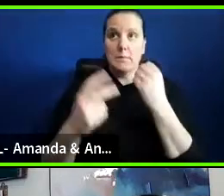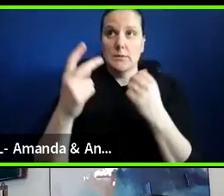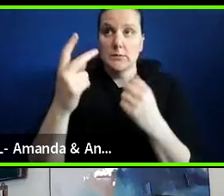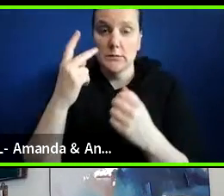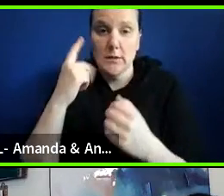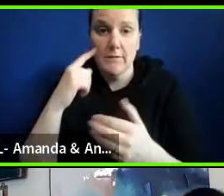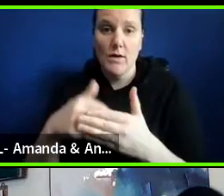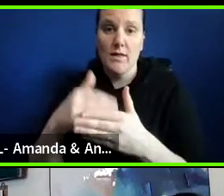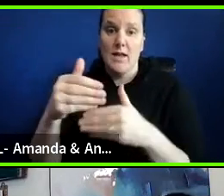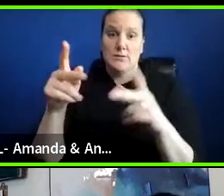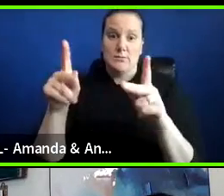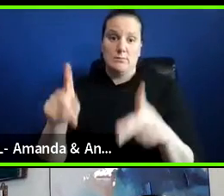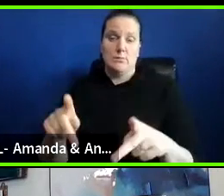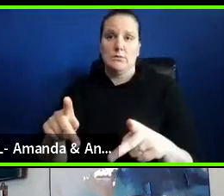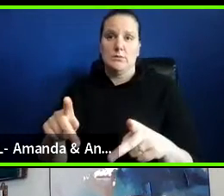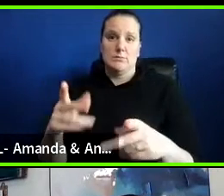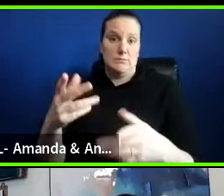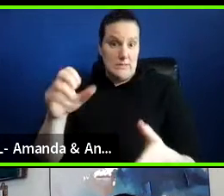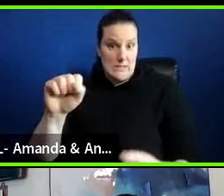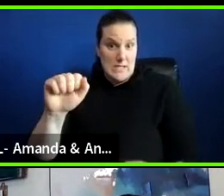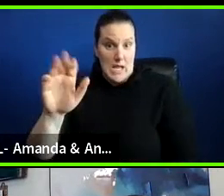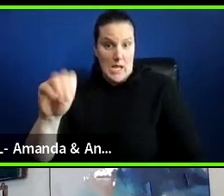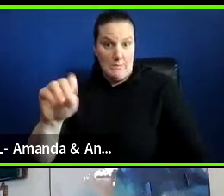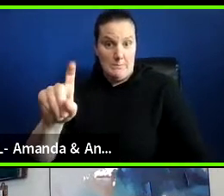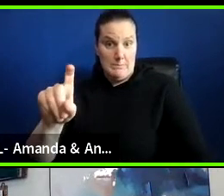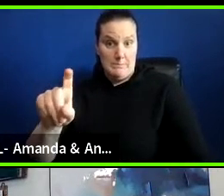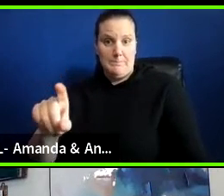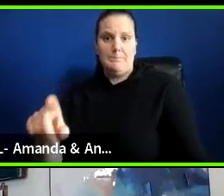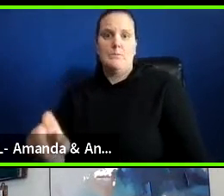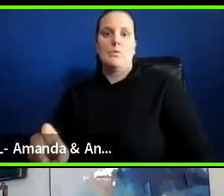For the next person, how about Sam?